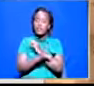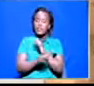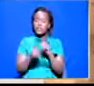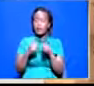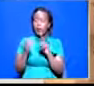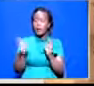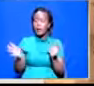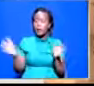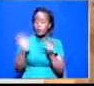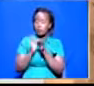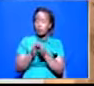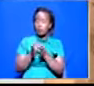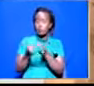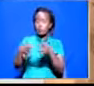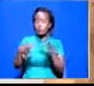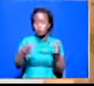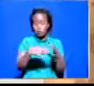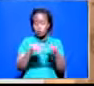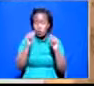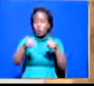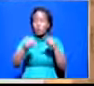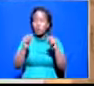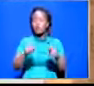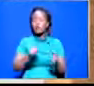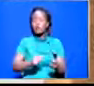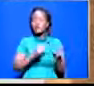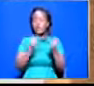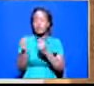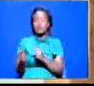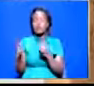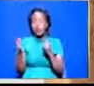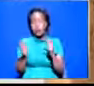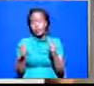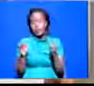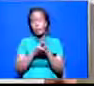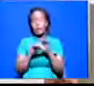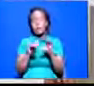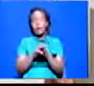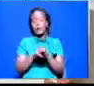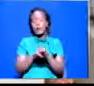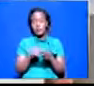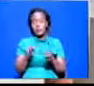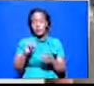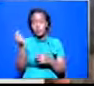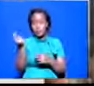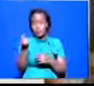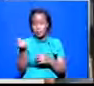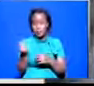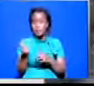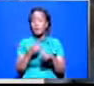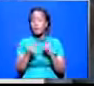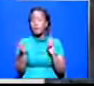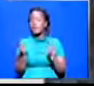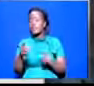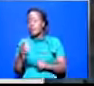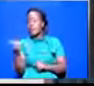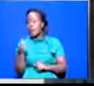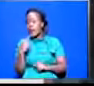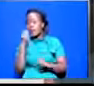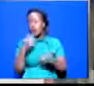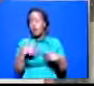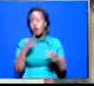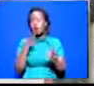can also transfer their accrued benefits to Kenyan-based pension schemes. However, Kenyans who have withdrawn their